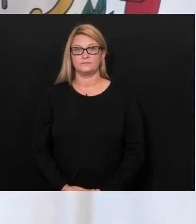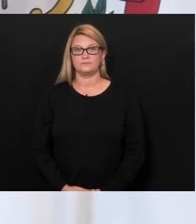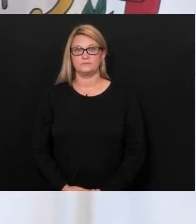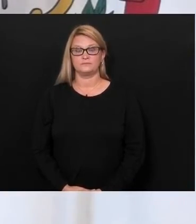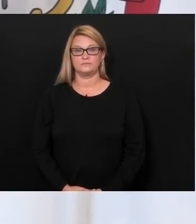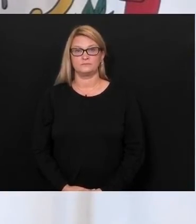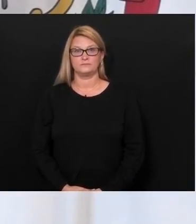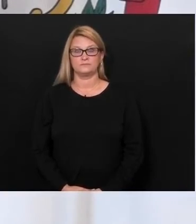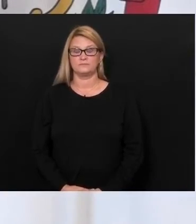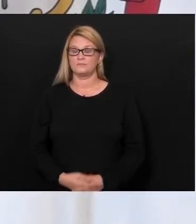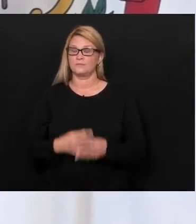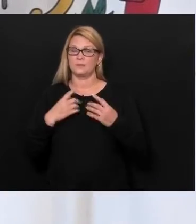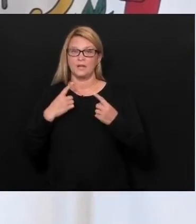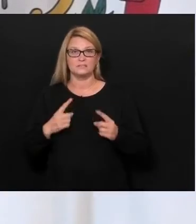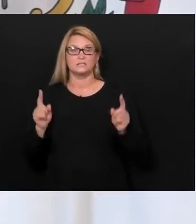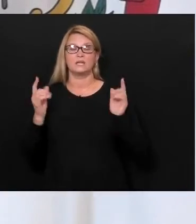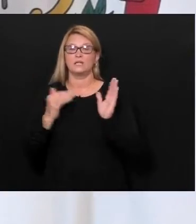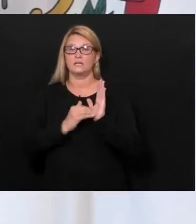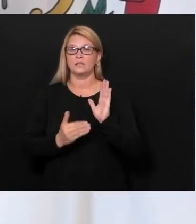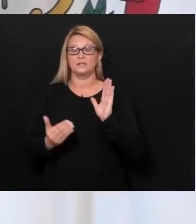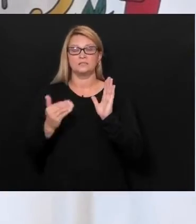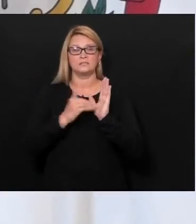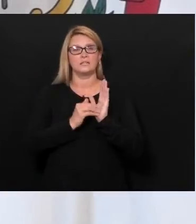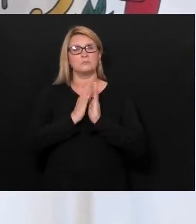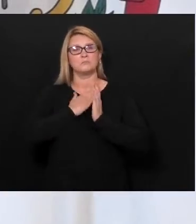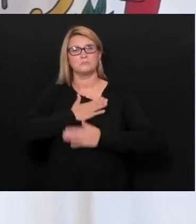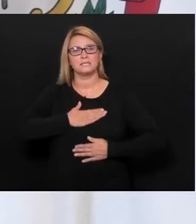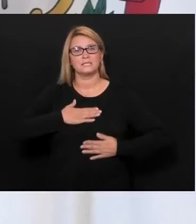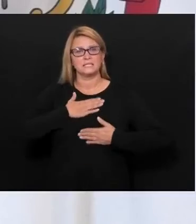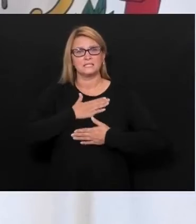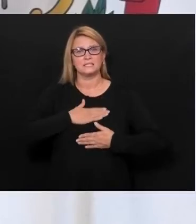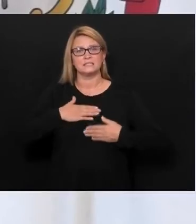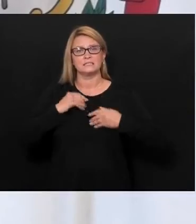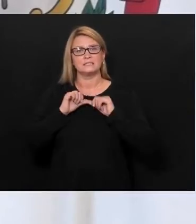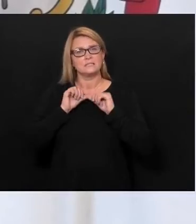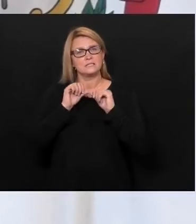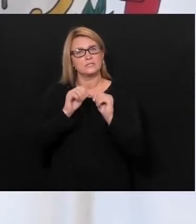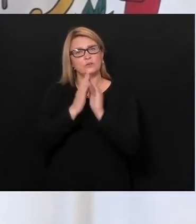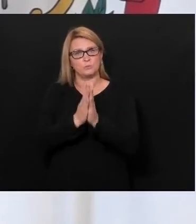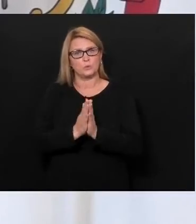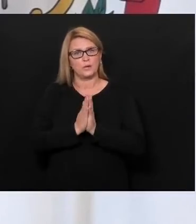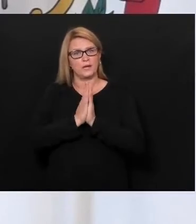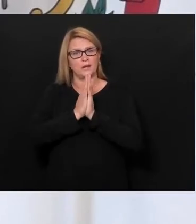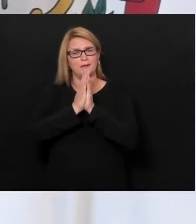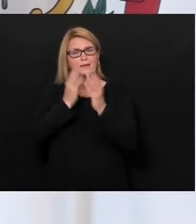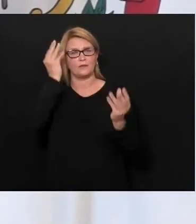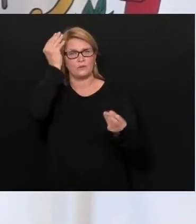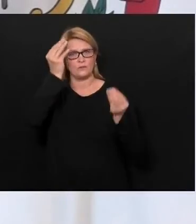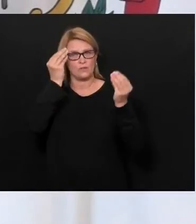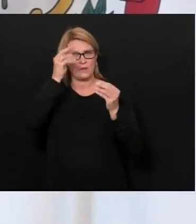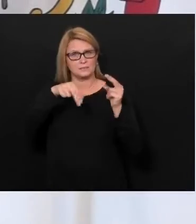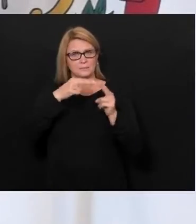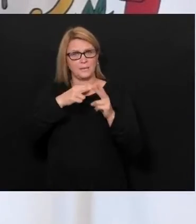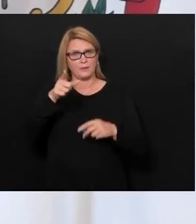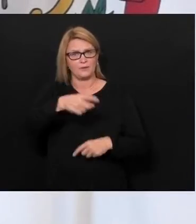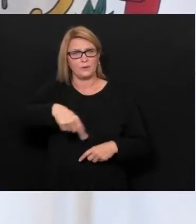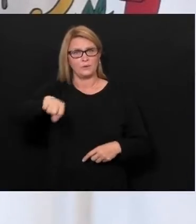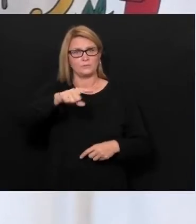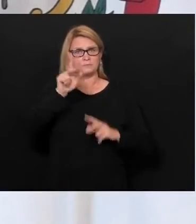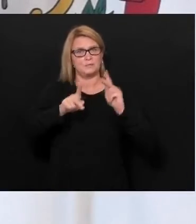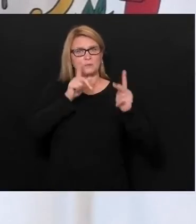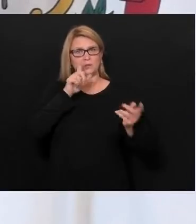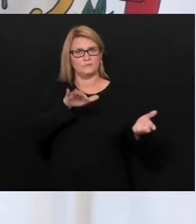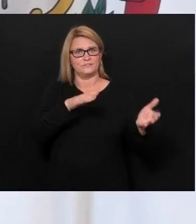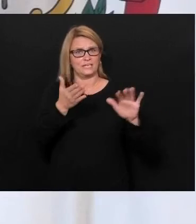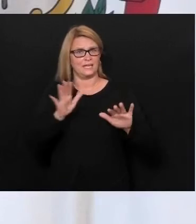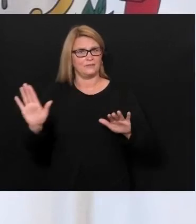I say it over and over, but please keep them in your prayers and thoughts. And we're battling our